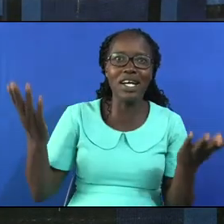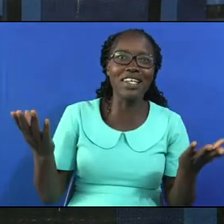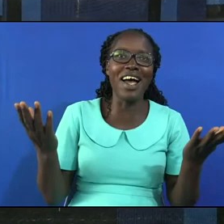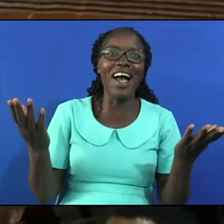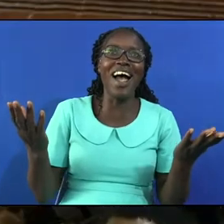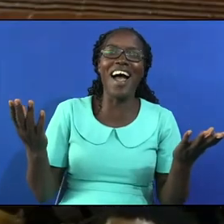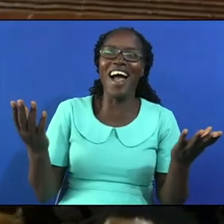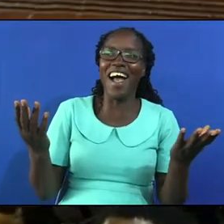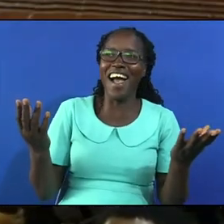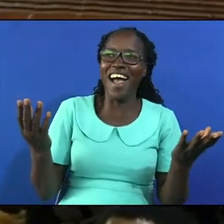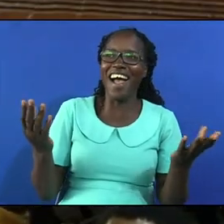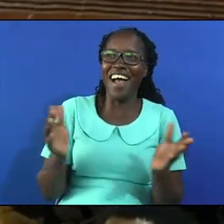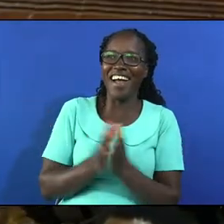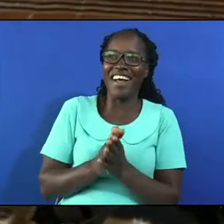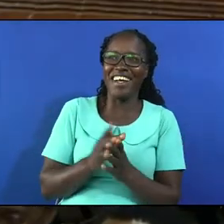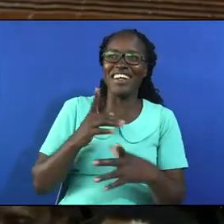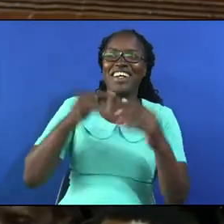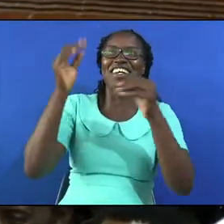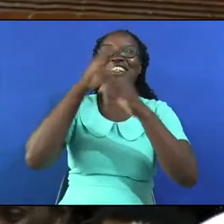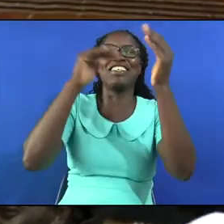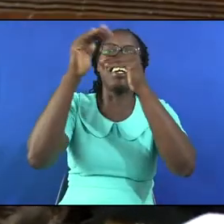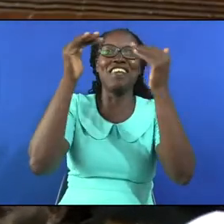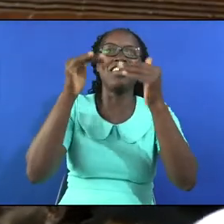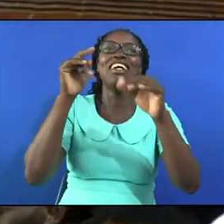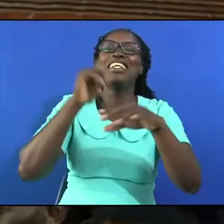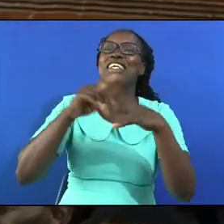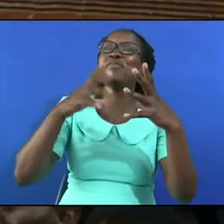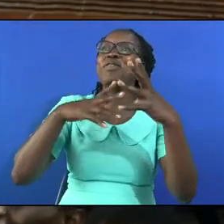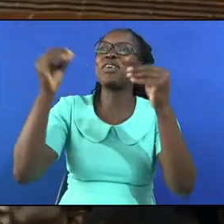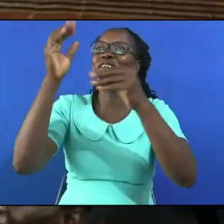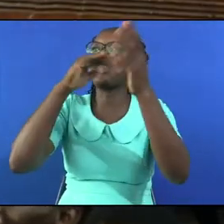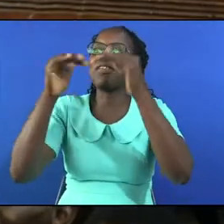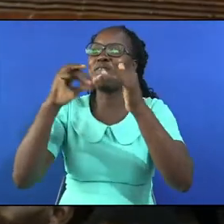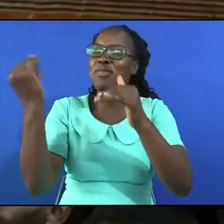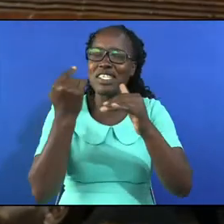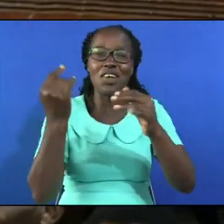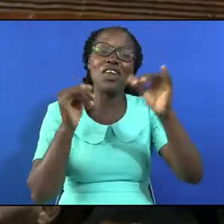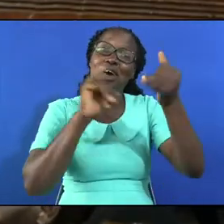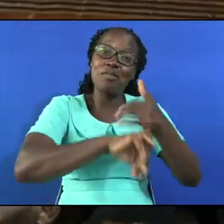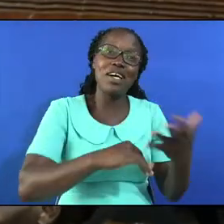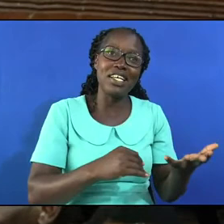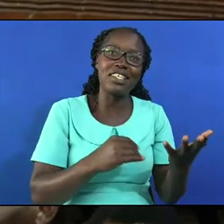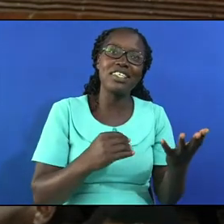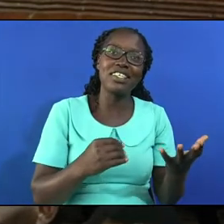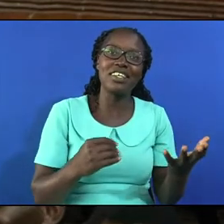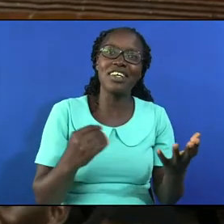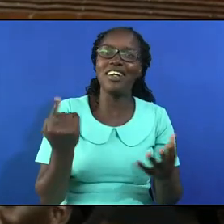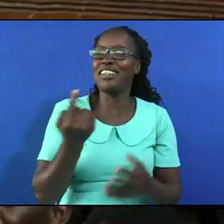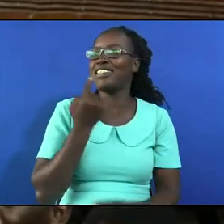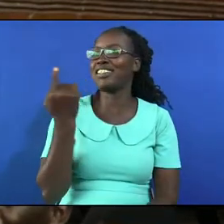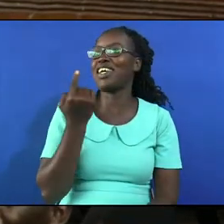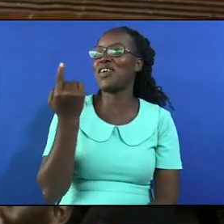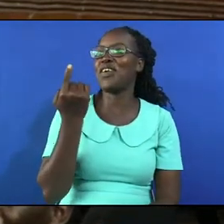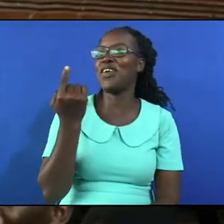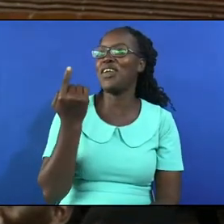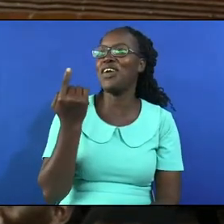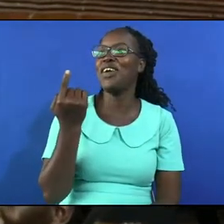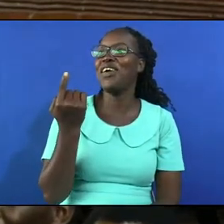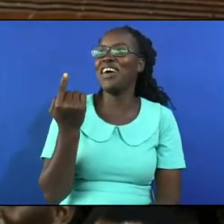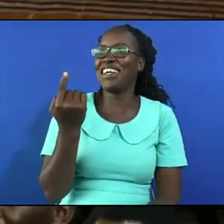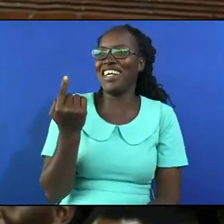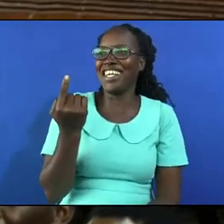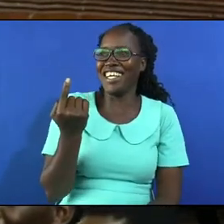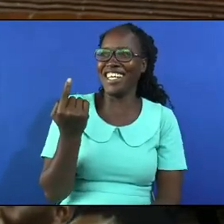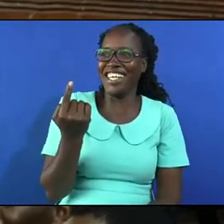I'm saying, when we get to heaven, will we be single people or married people? I can't hear